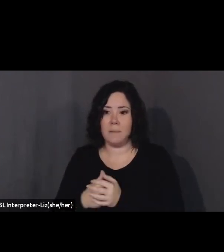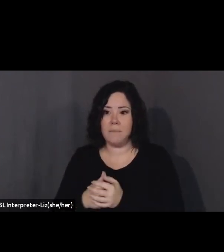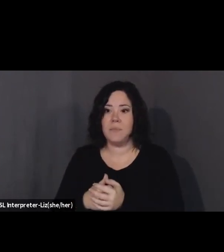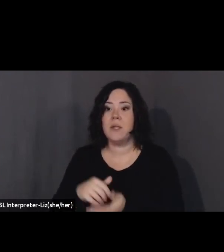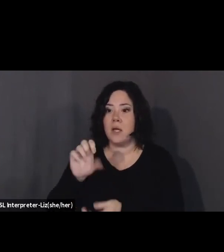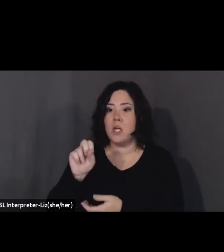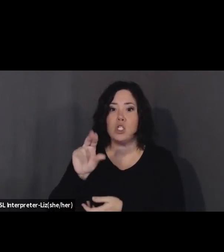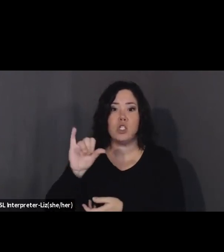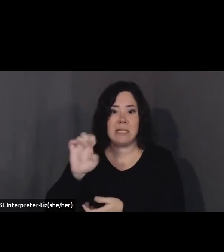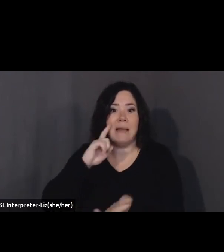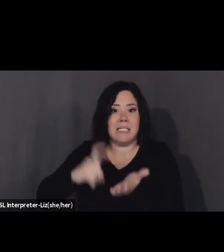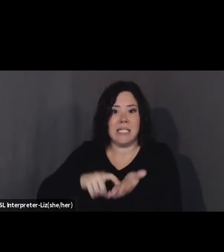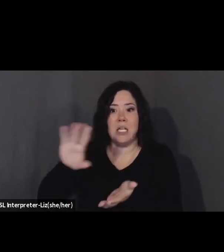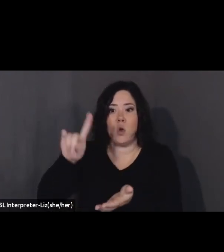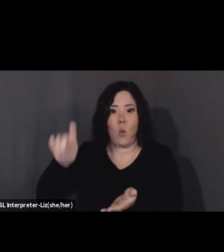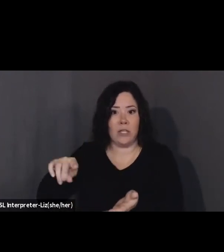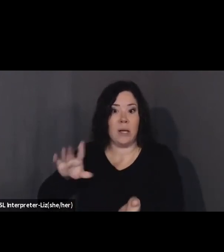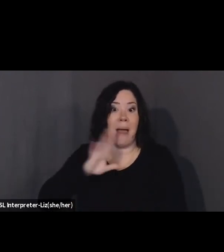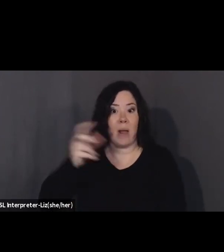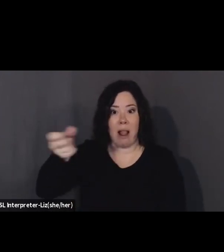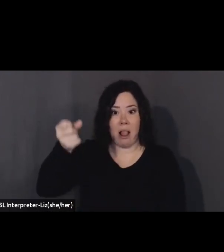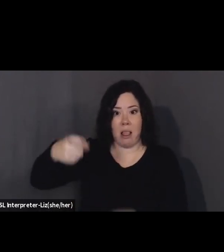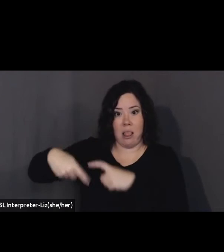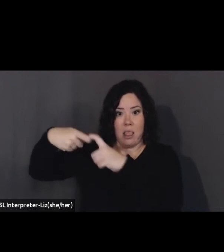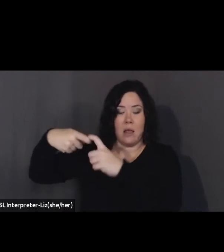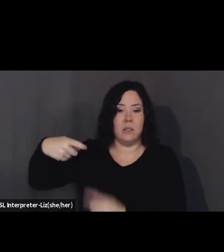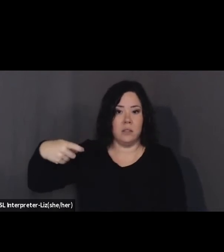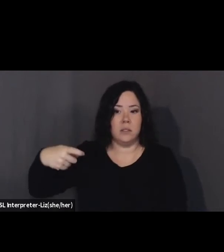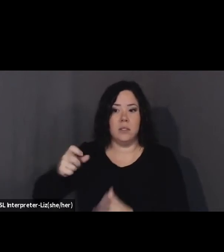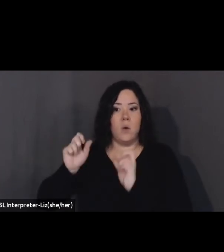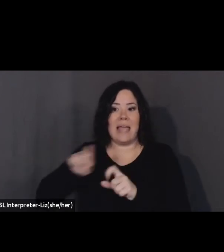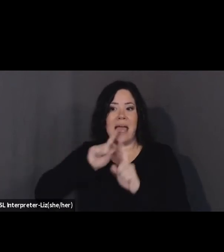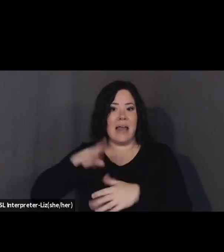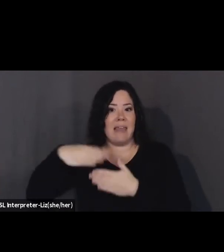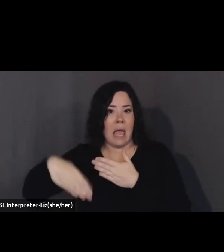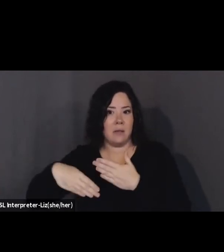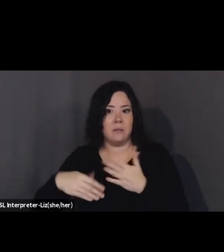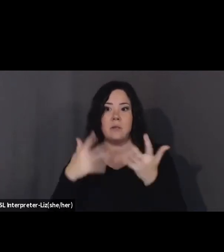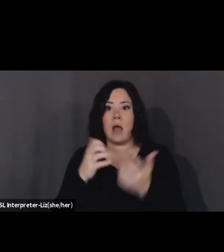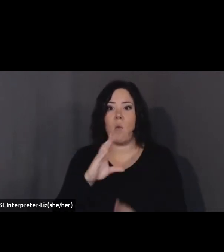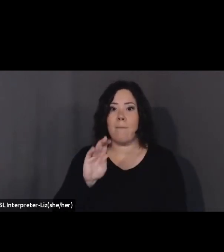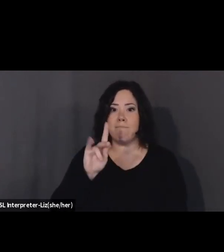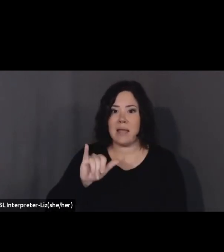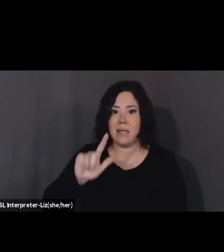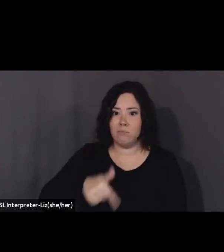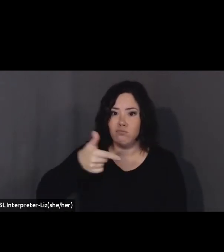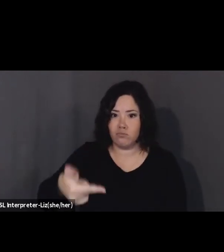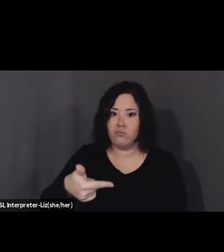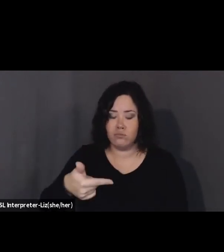hold off. And I think that's something that we can wait till the end, because I want to let Becky share some of the